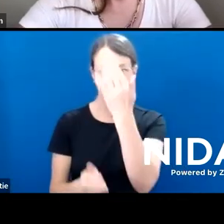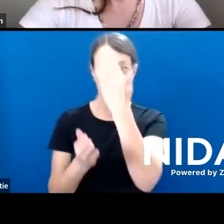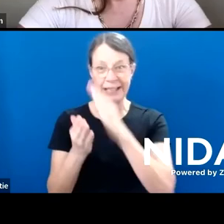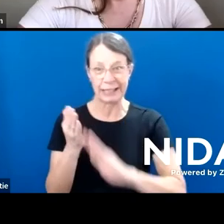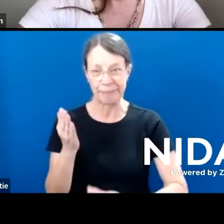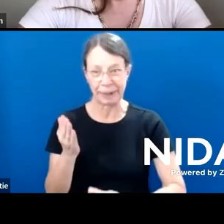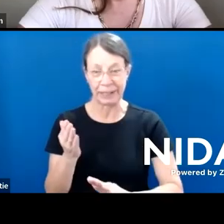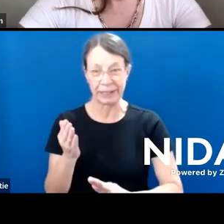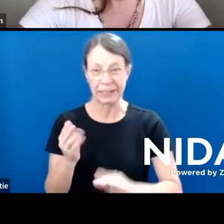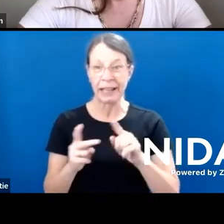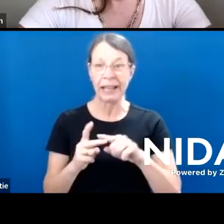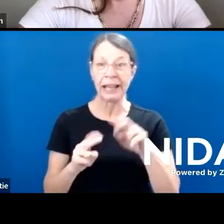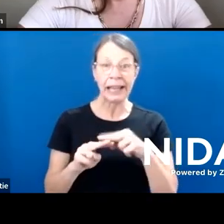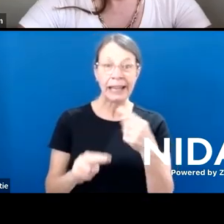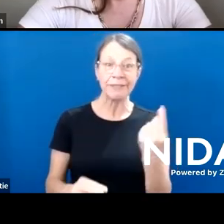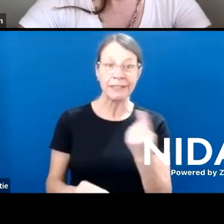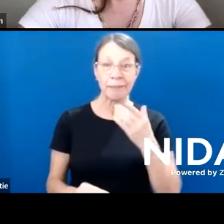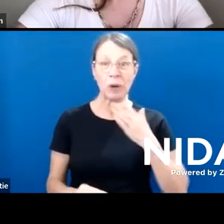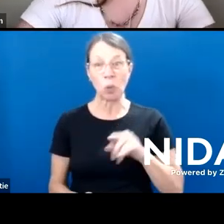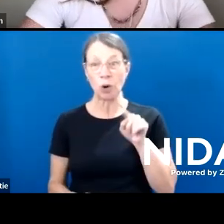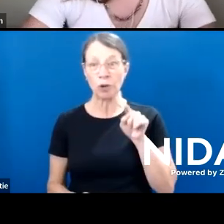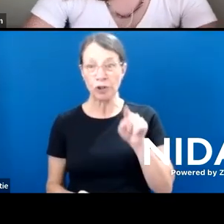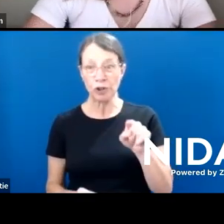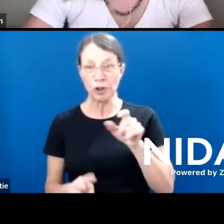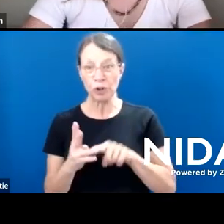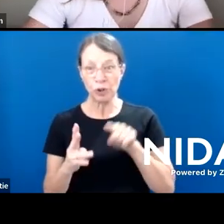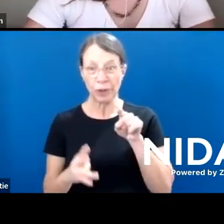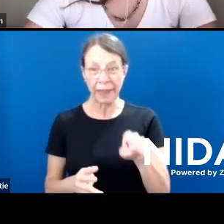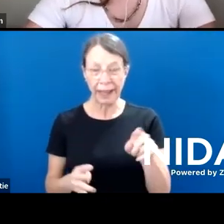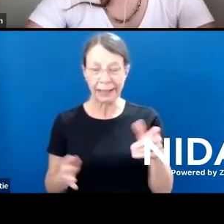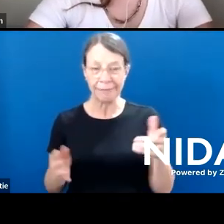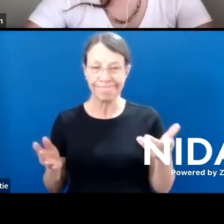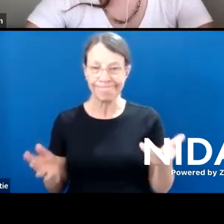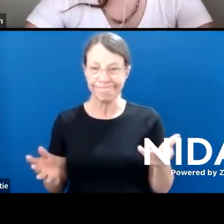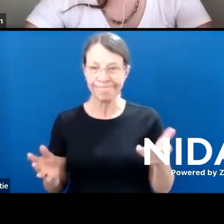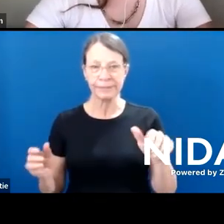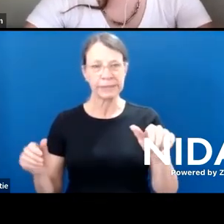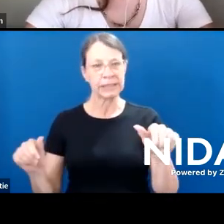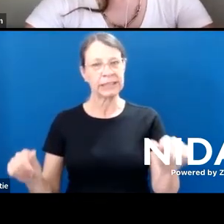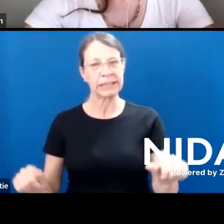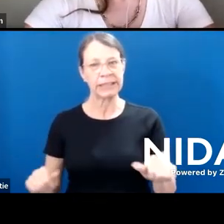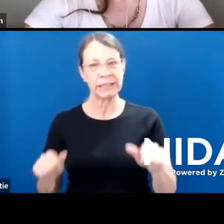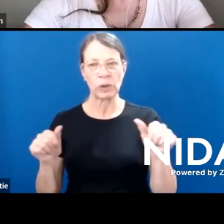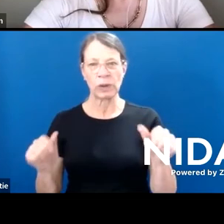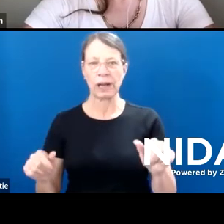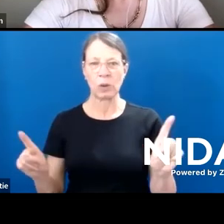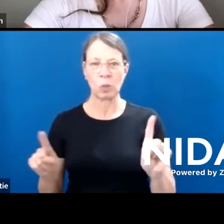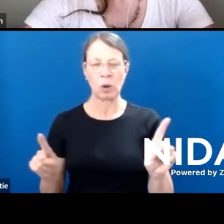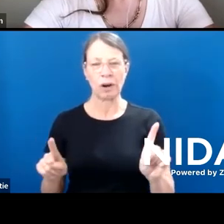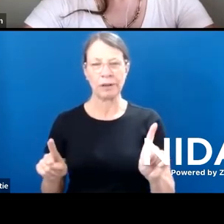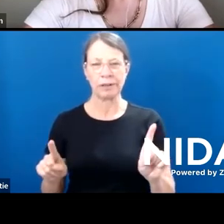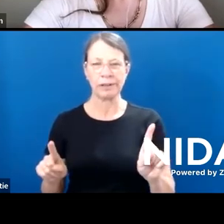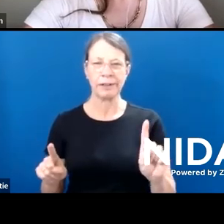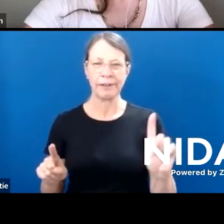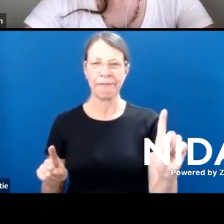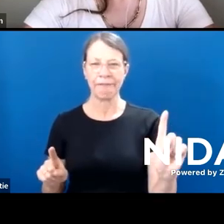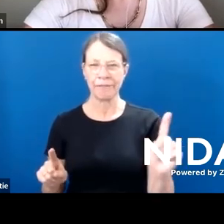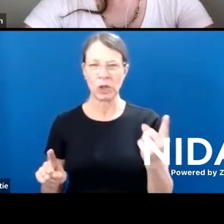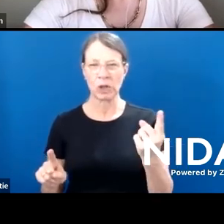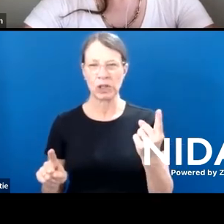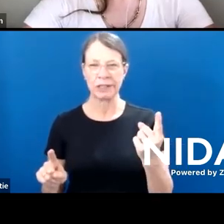do that, then it is okay to first take the space